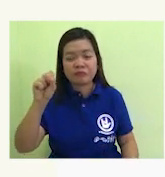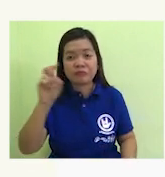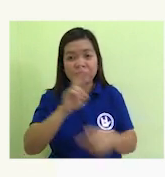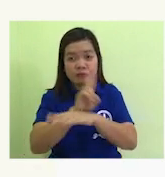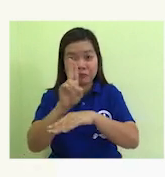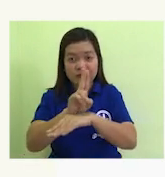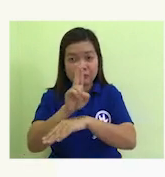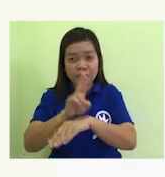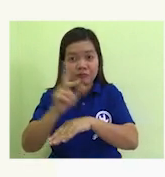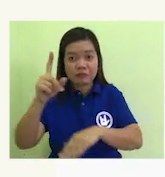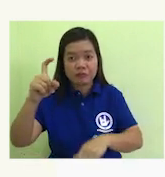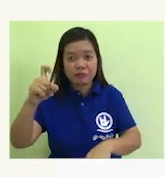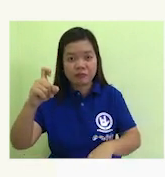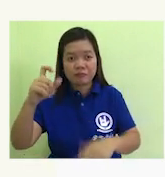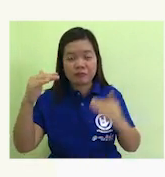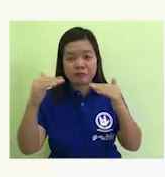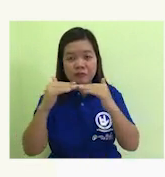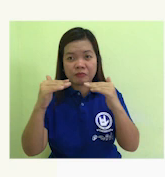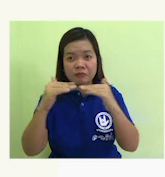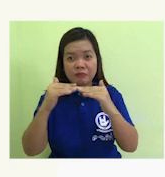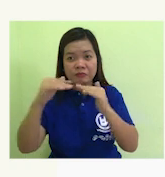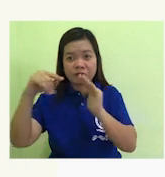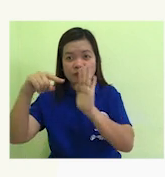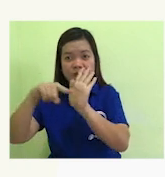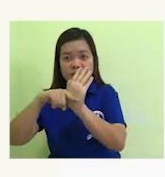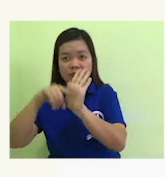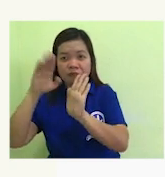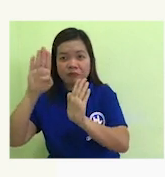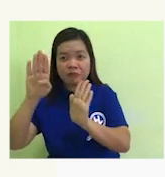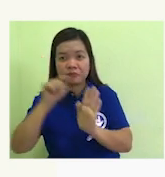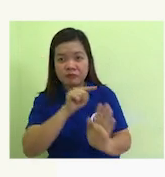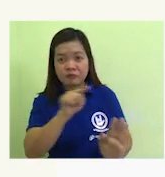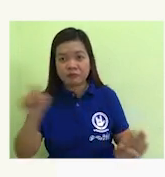b over 2a?